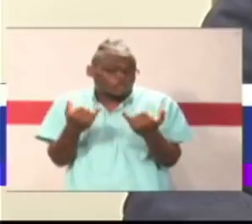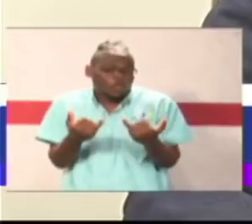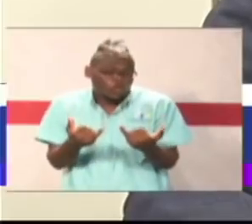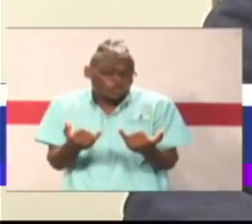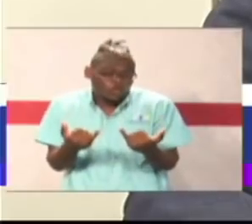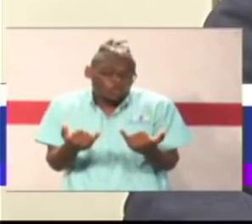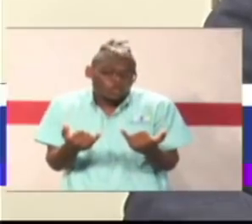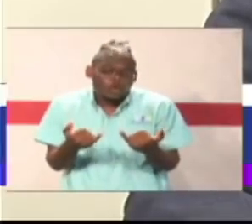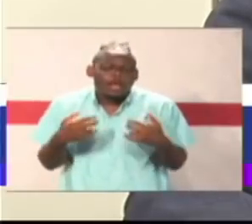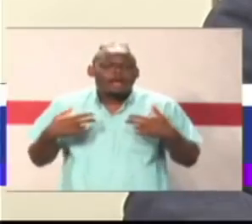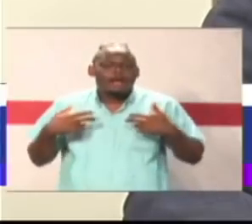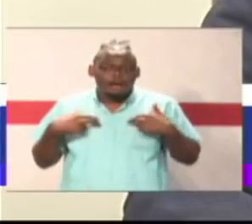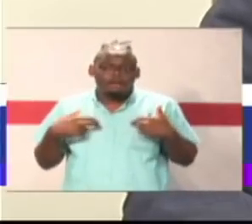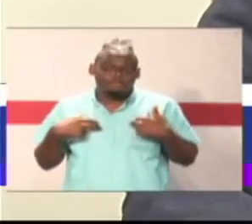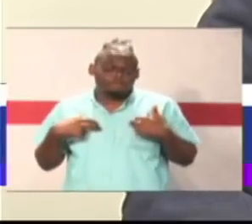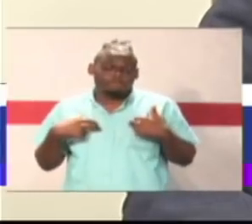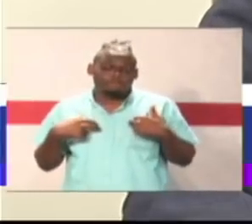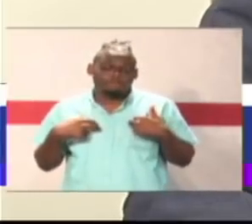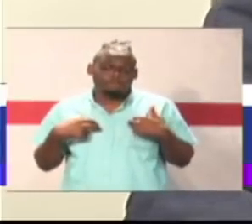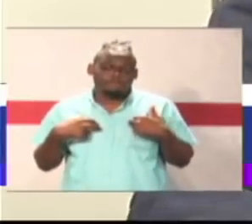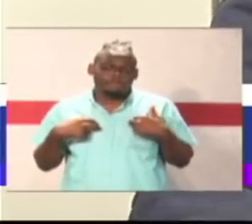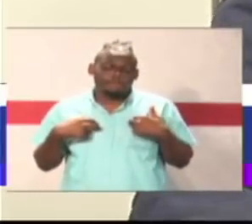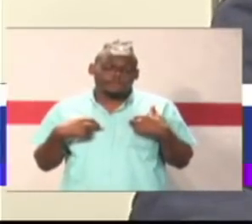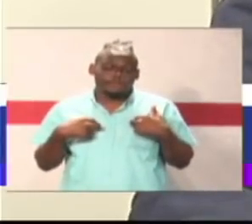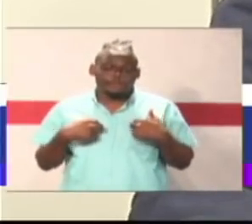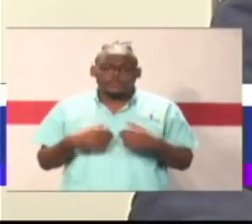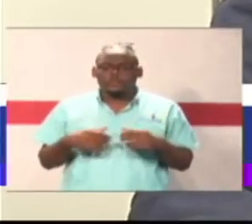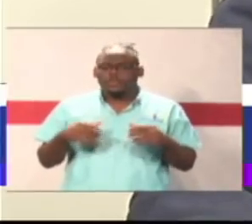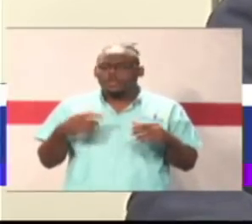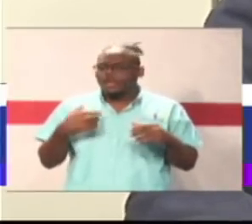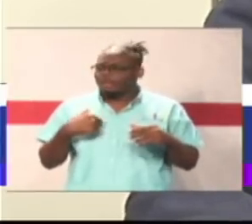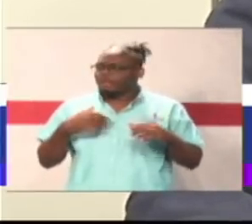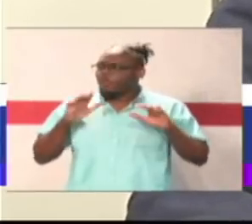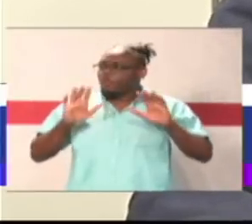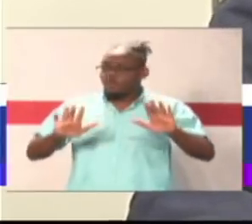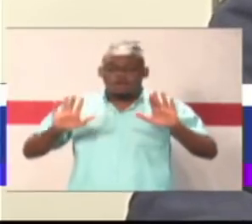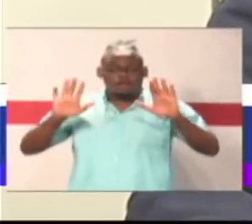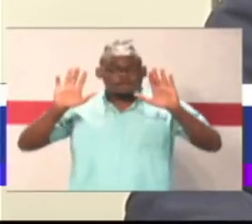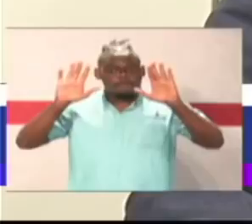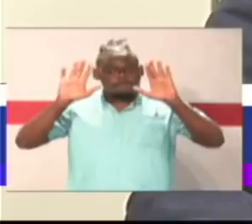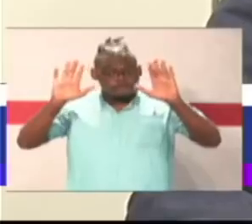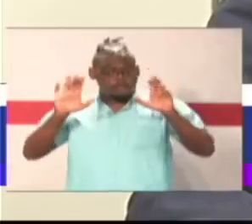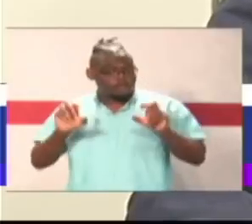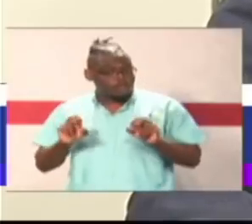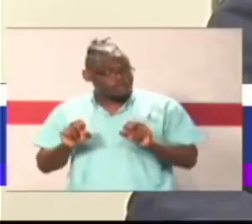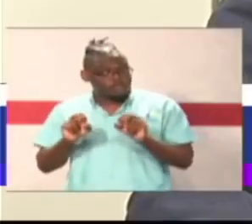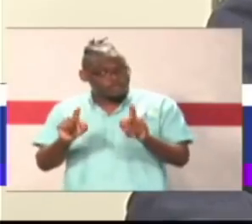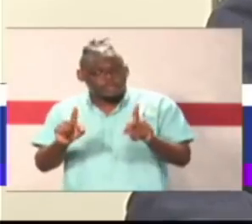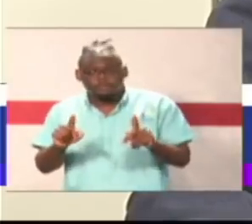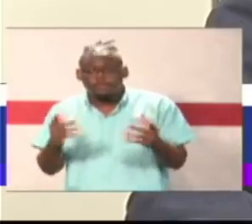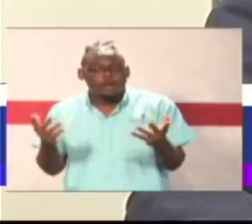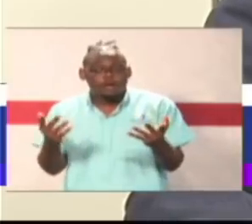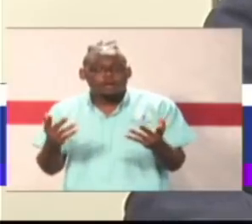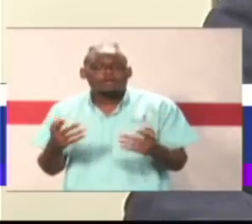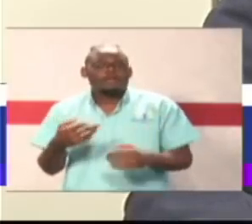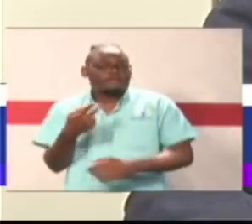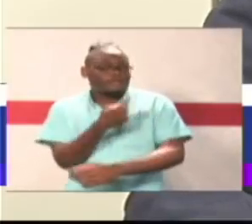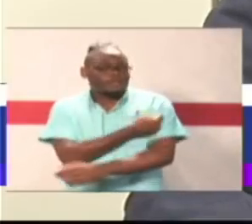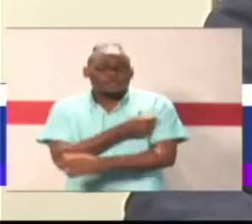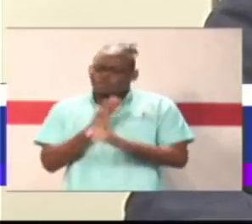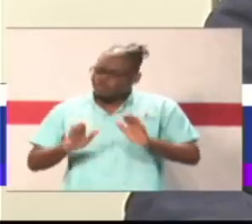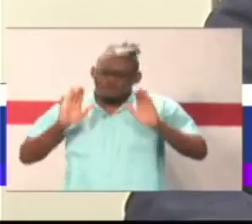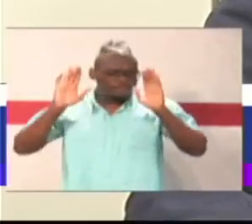we have this excellent tool, this excellent weapon called a vaccine. And since